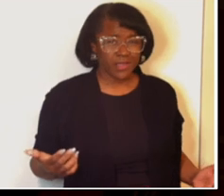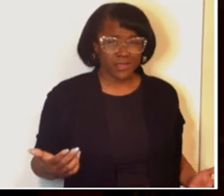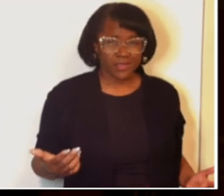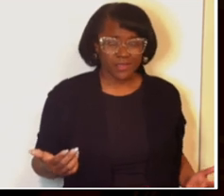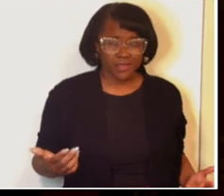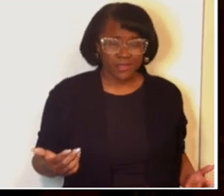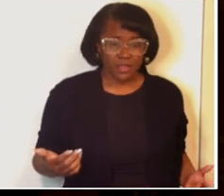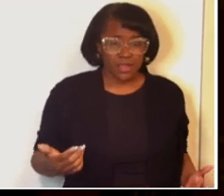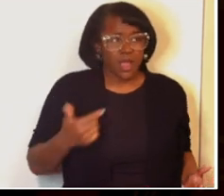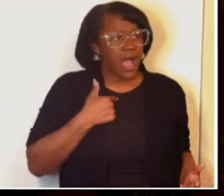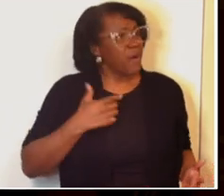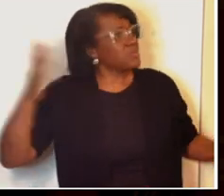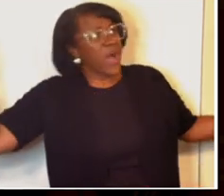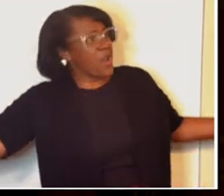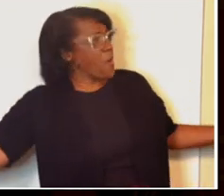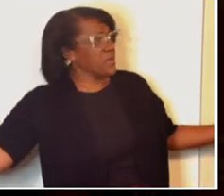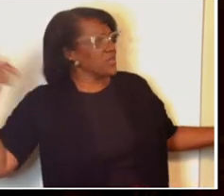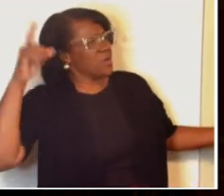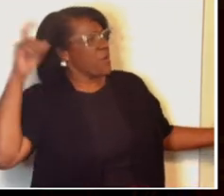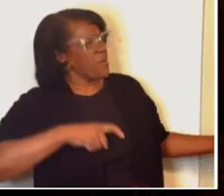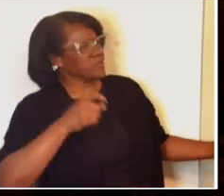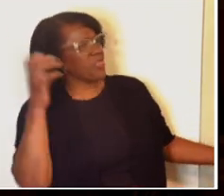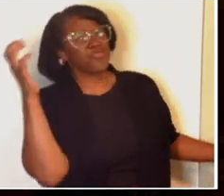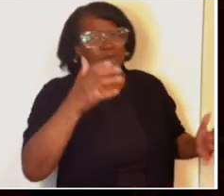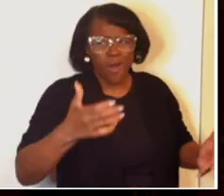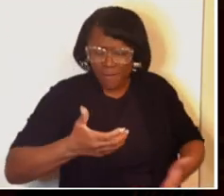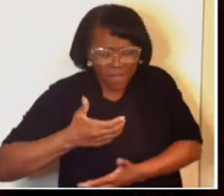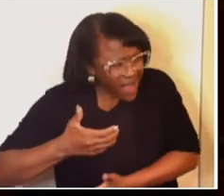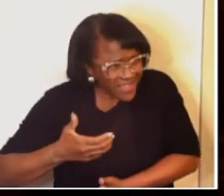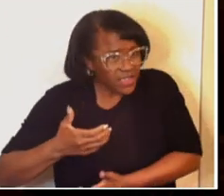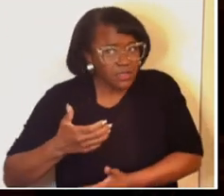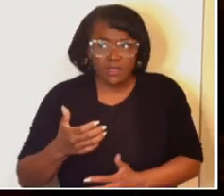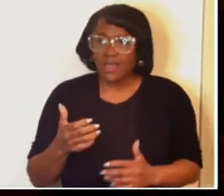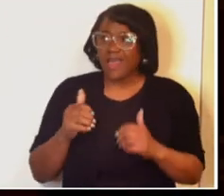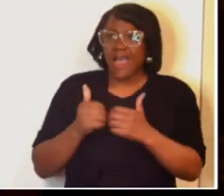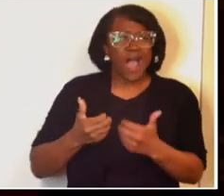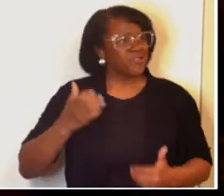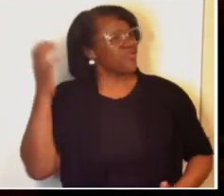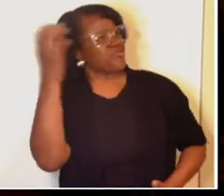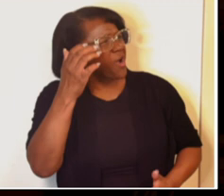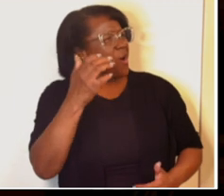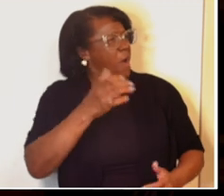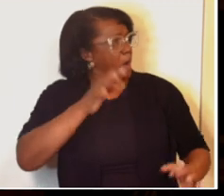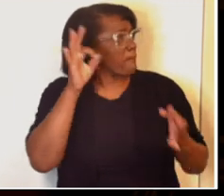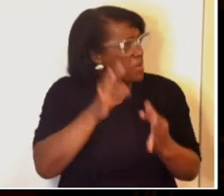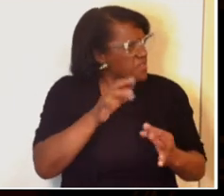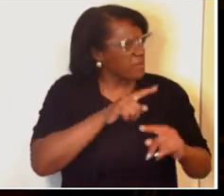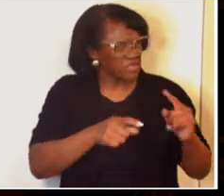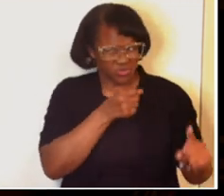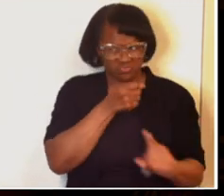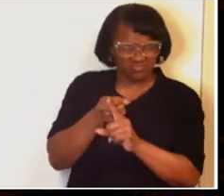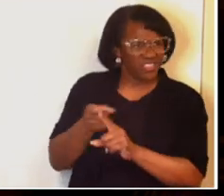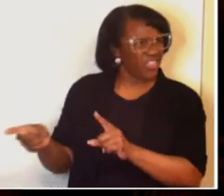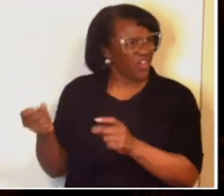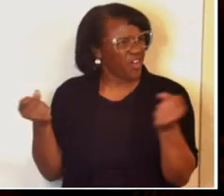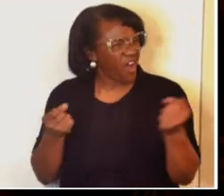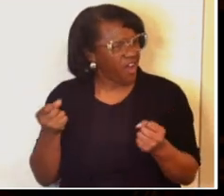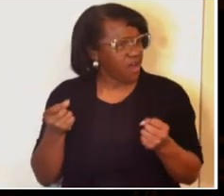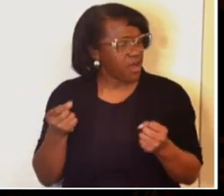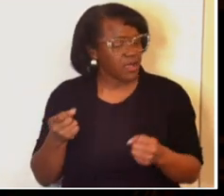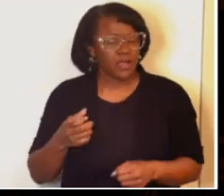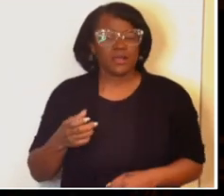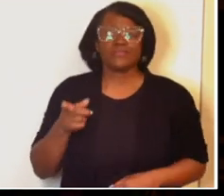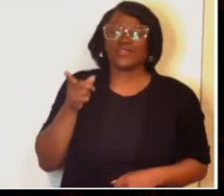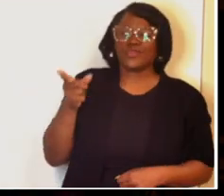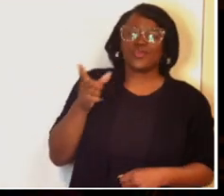open. You're supposed to throw it in the pocket. How you throw it perfect if you hit the top of my granny car? Right on cue, you come out with your keys to turn off the